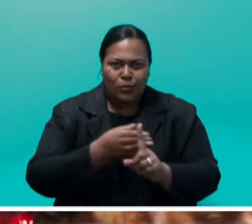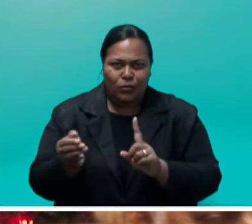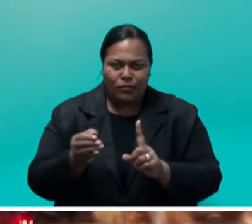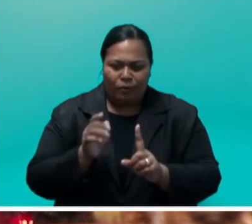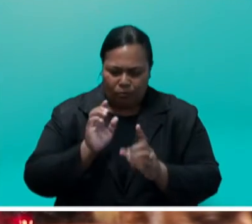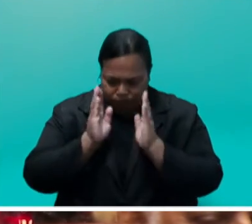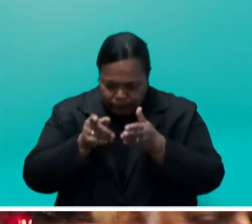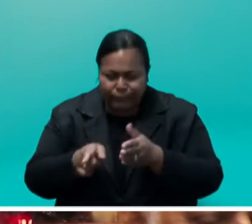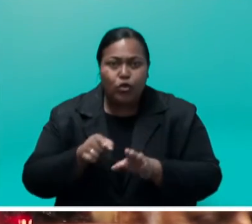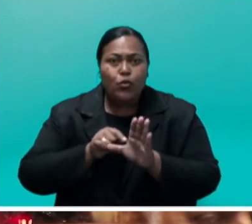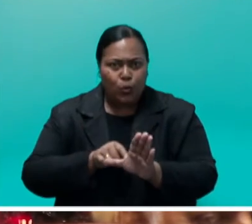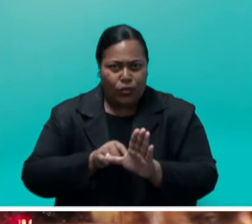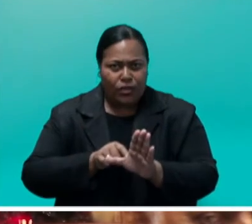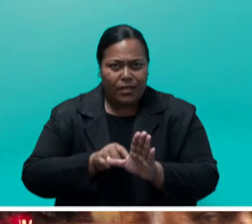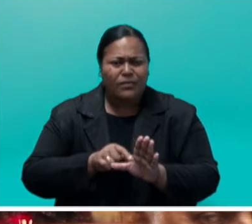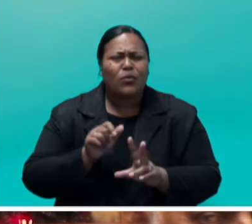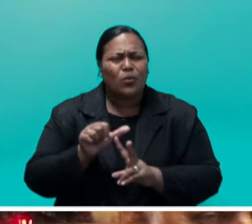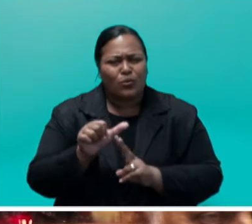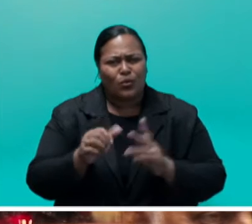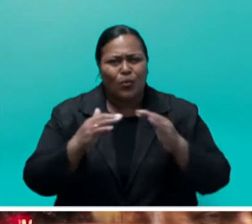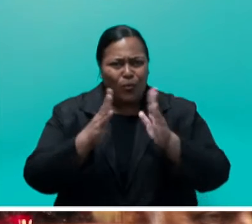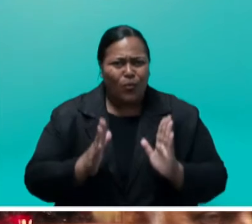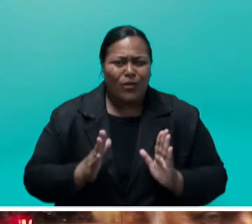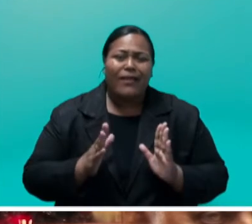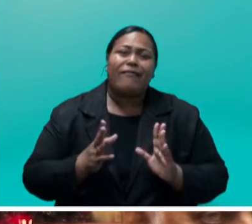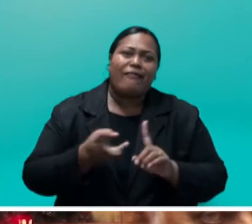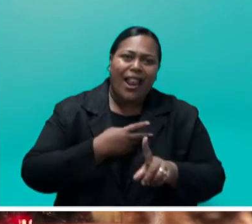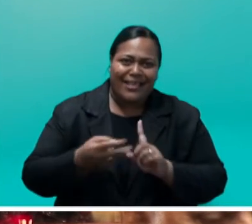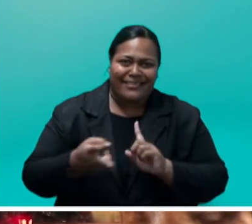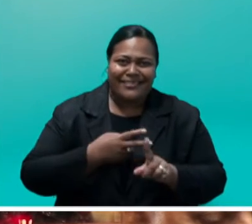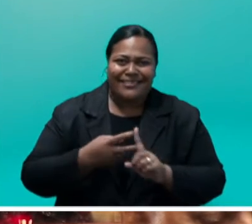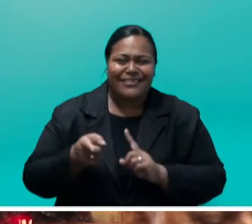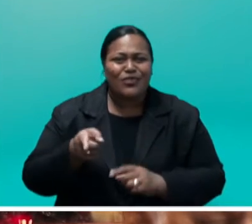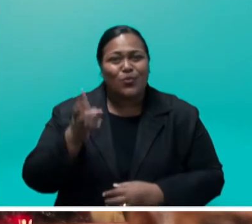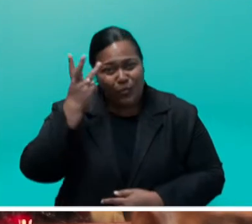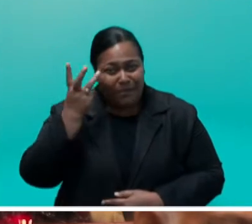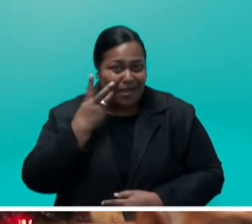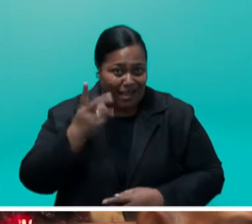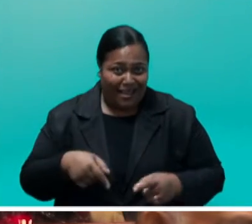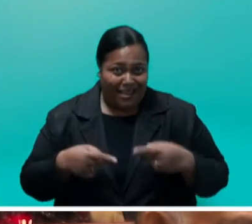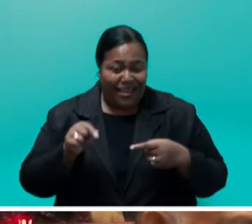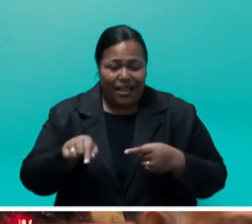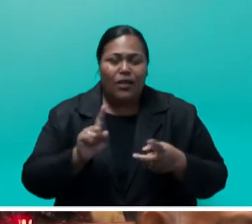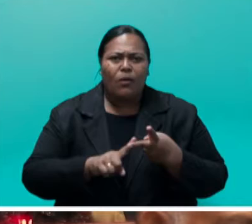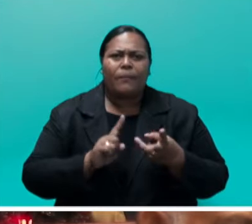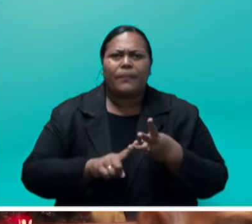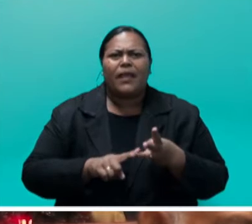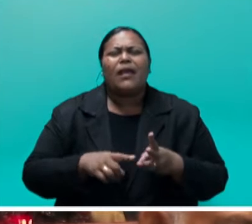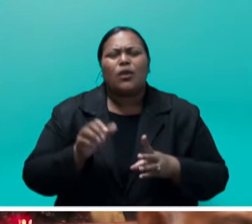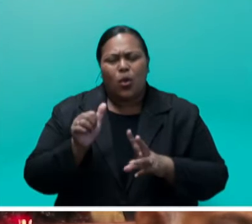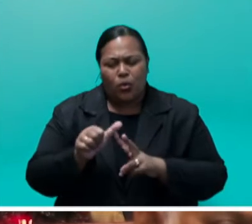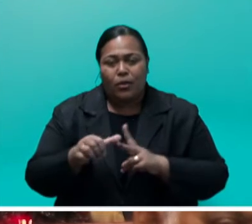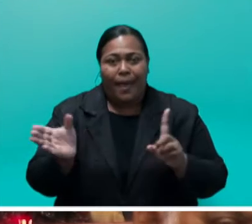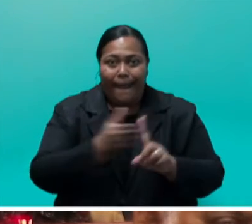fight against domestic violence against our women, and fight against the exploitation of our children,